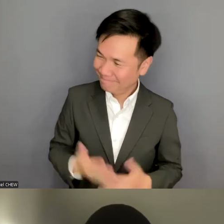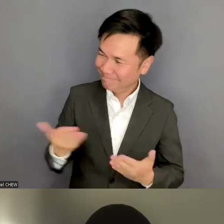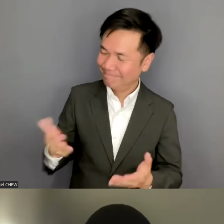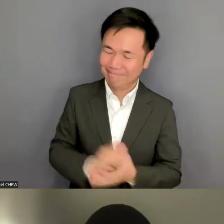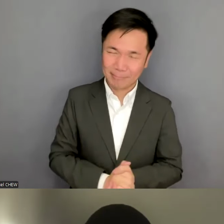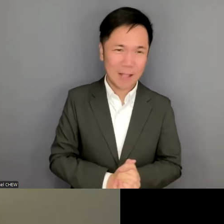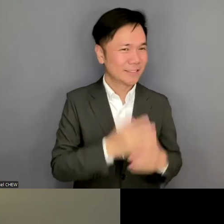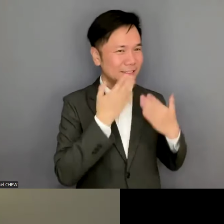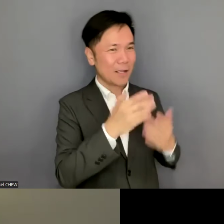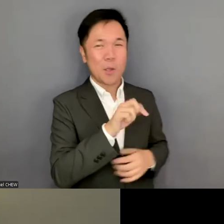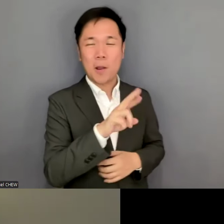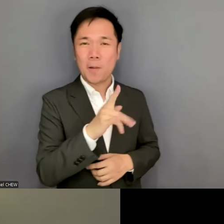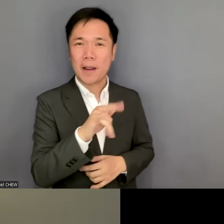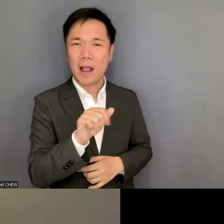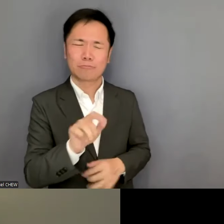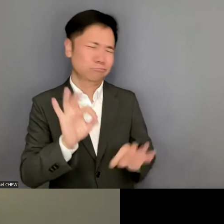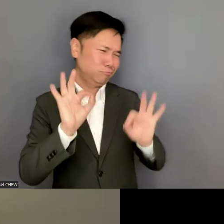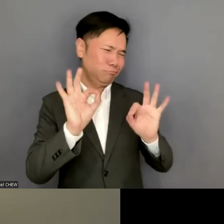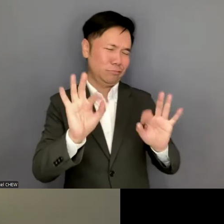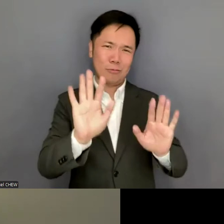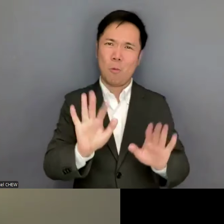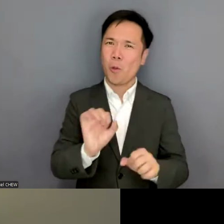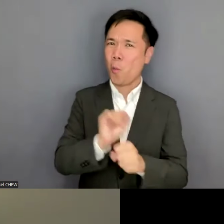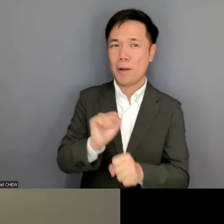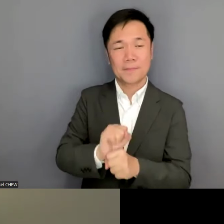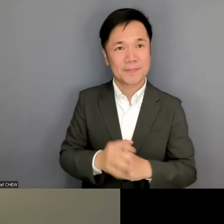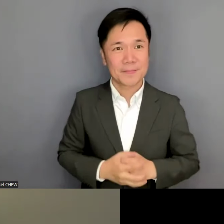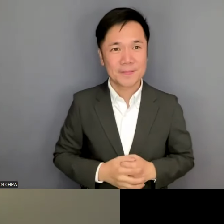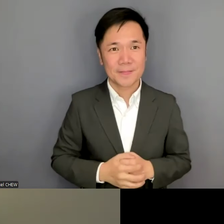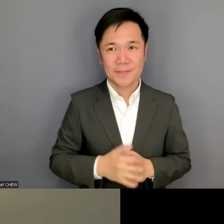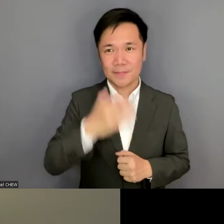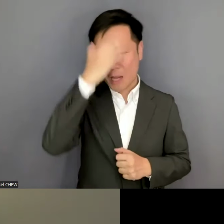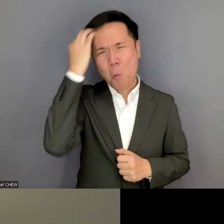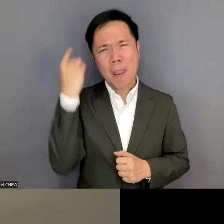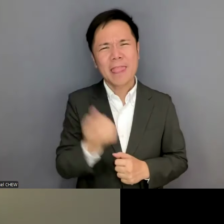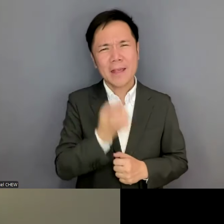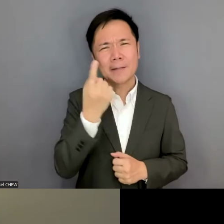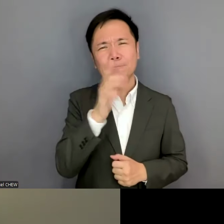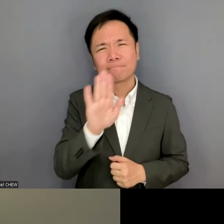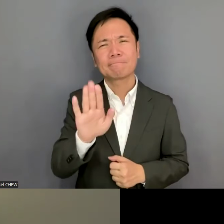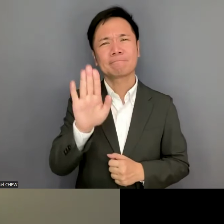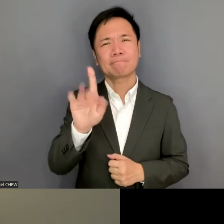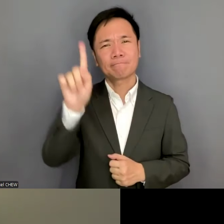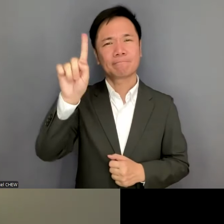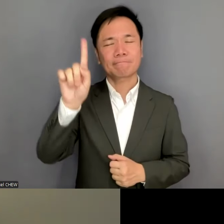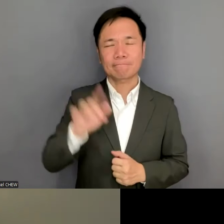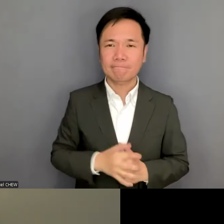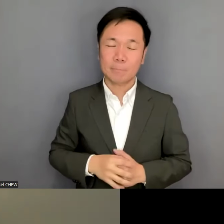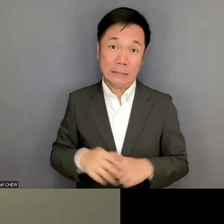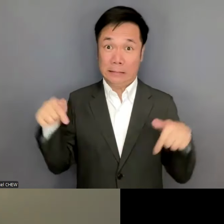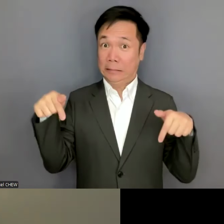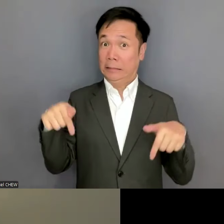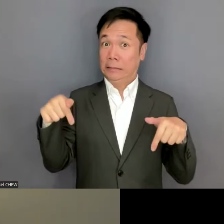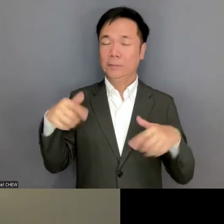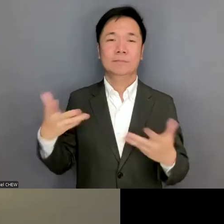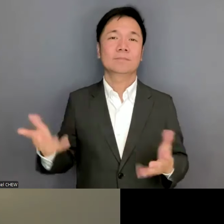Erica, and thank you so much for this fantastic work that you did today. Just to mention, because I mean, what we try to do today is try